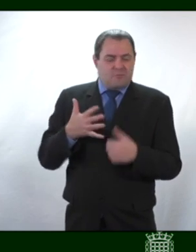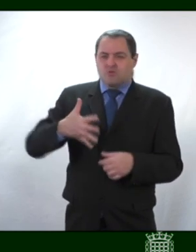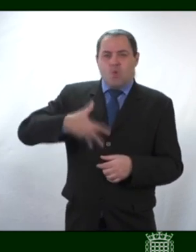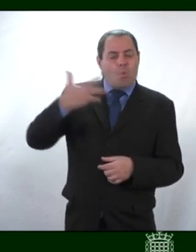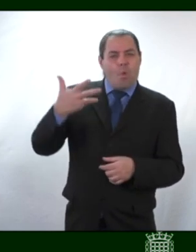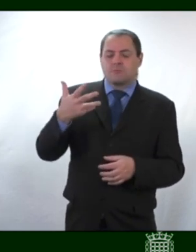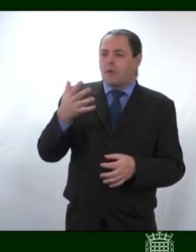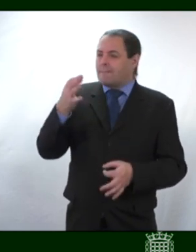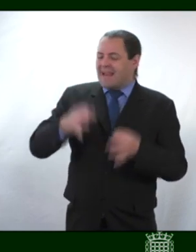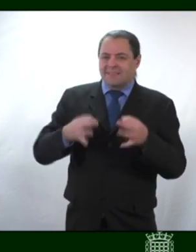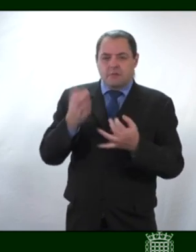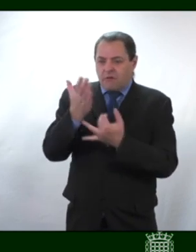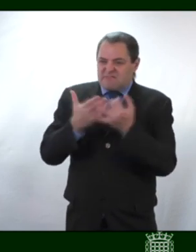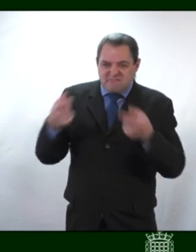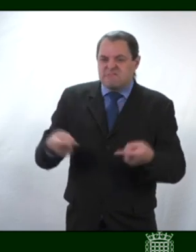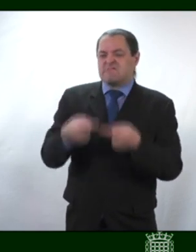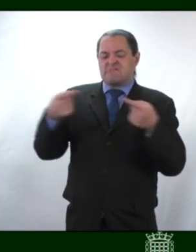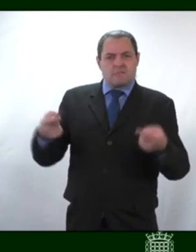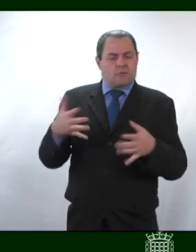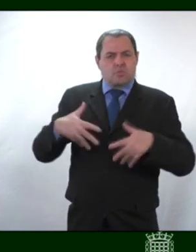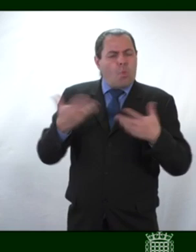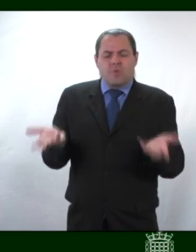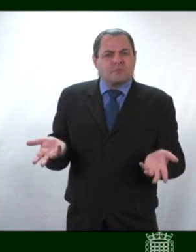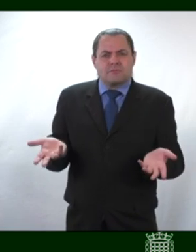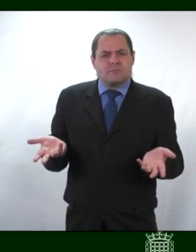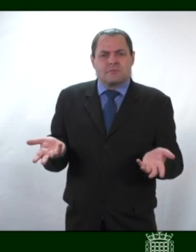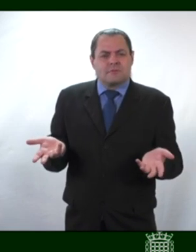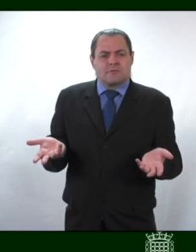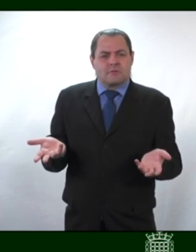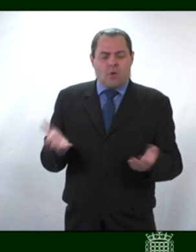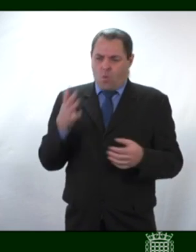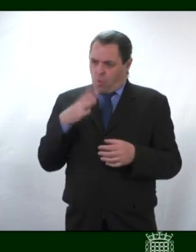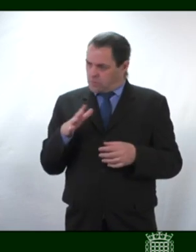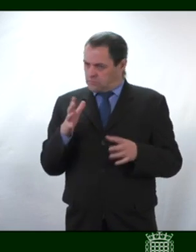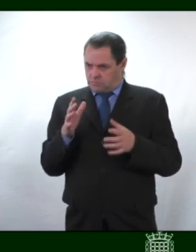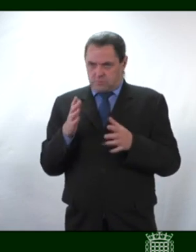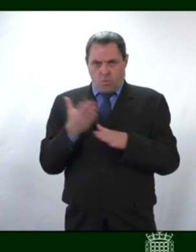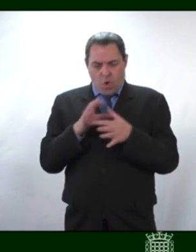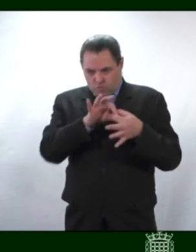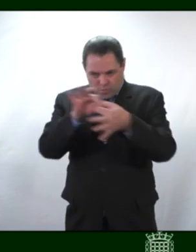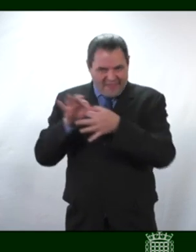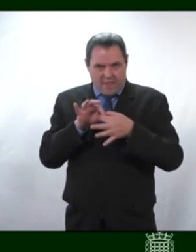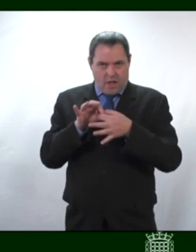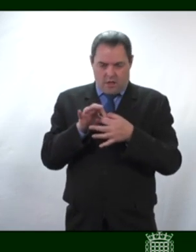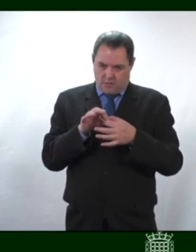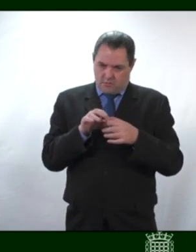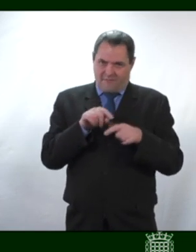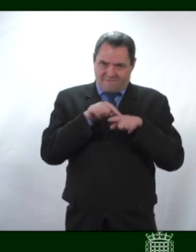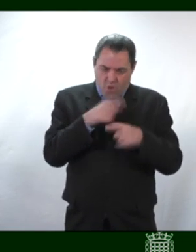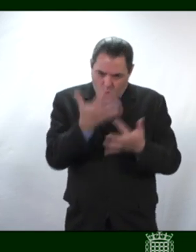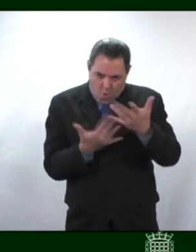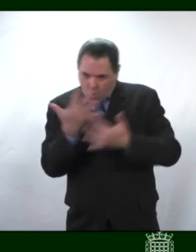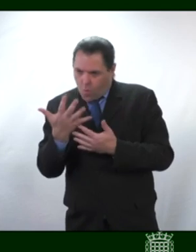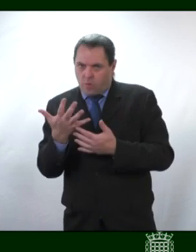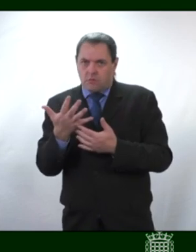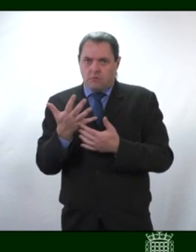political differences, for politics sense. What people are looking for is people to come together and make the right decisions in the national interest or in